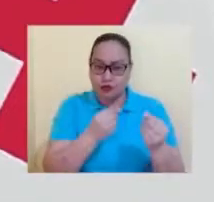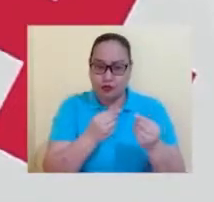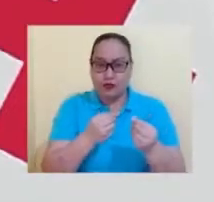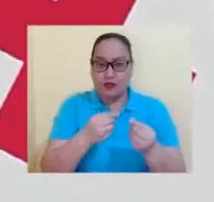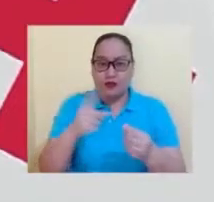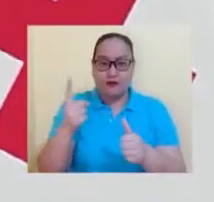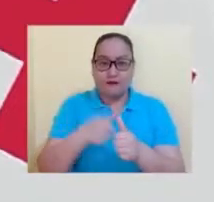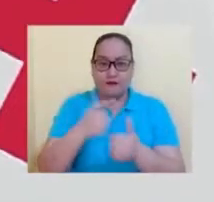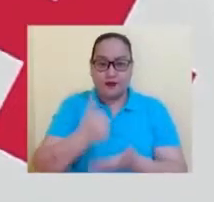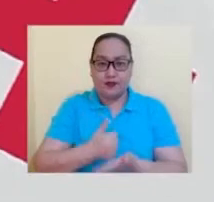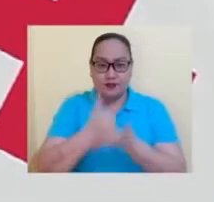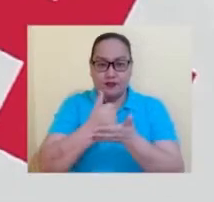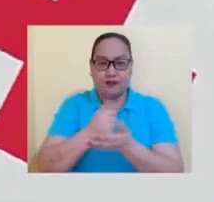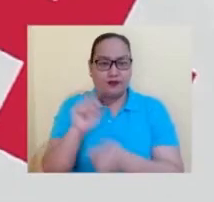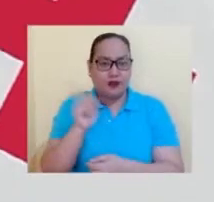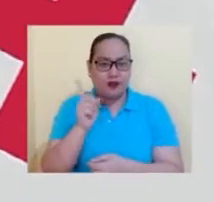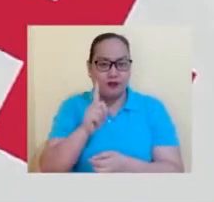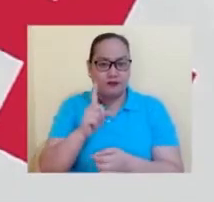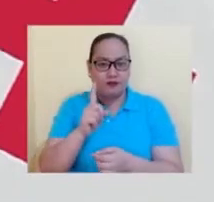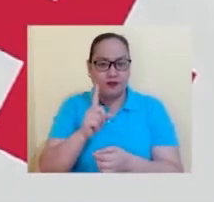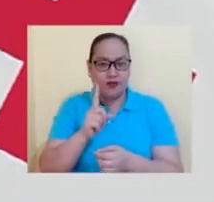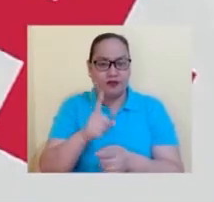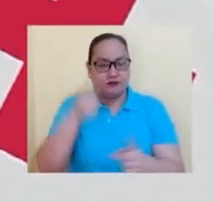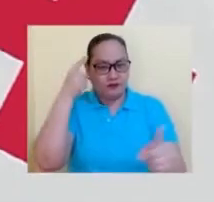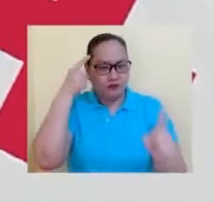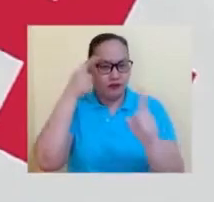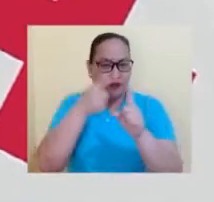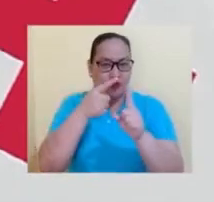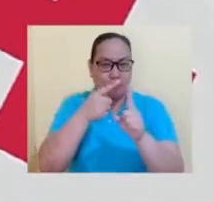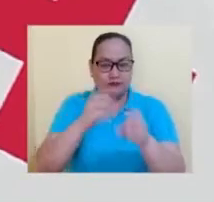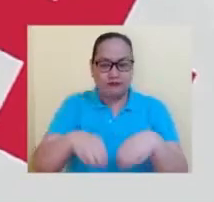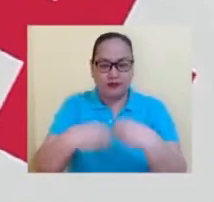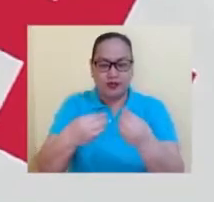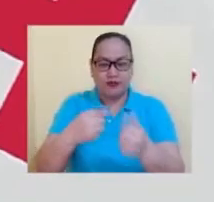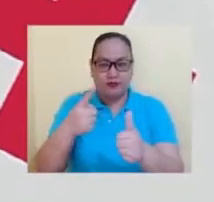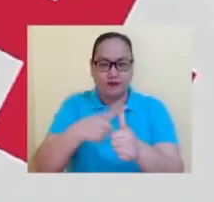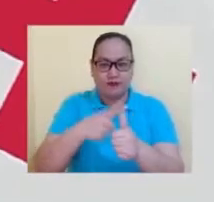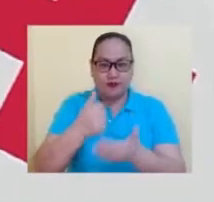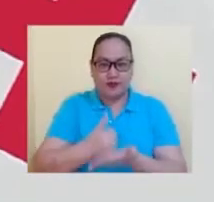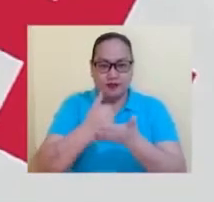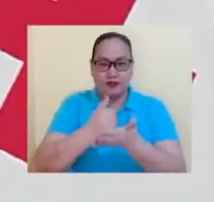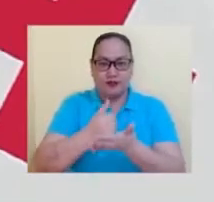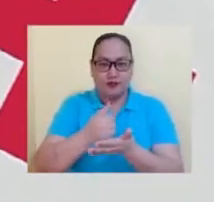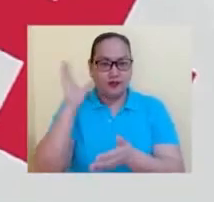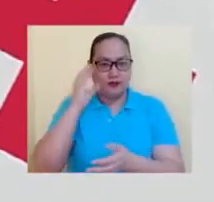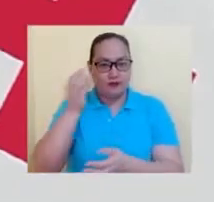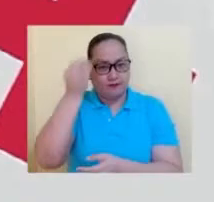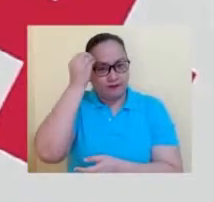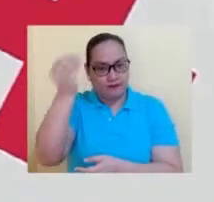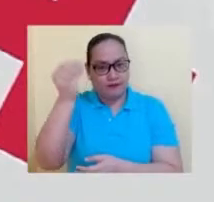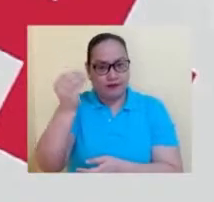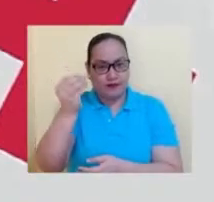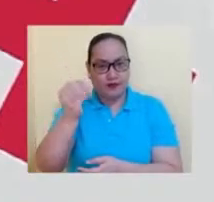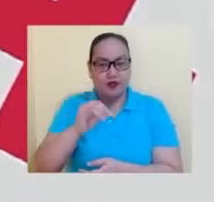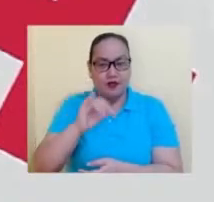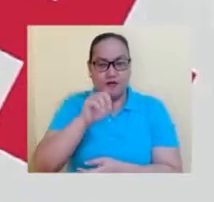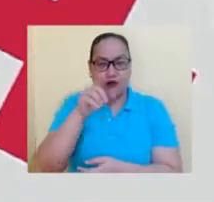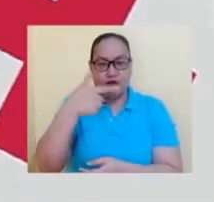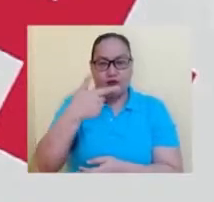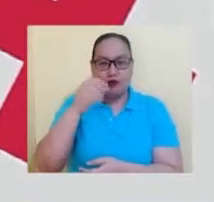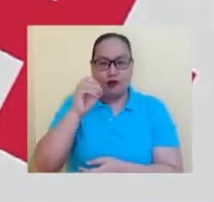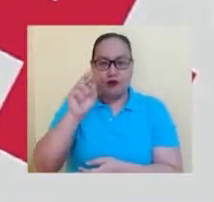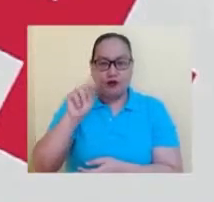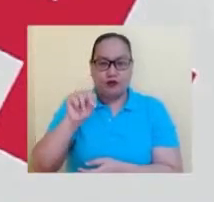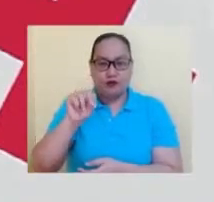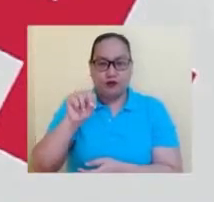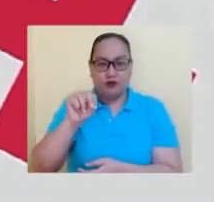What is the ultimate goal in giving first aid? Let us listen to the opinion of Kisa Gonzalez, a registered